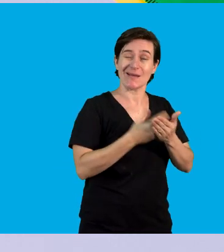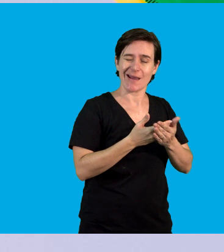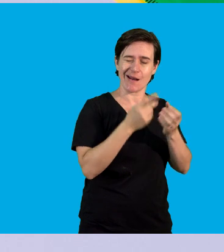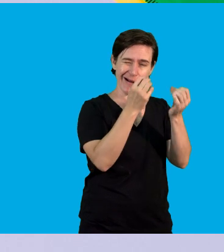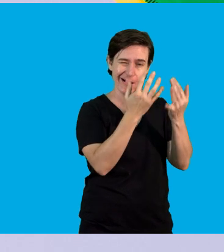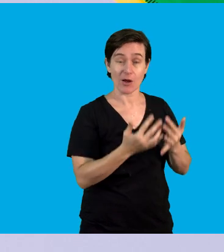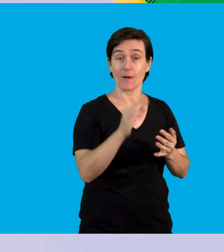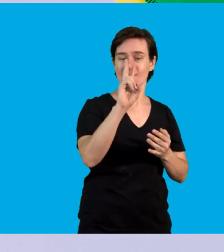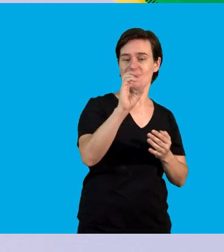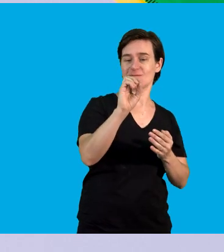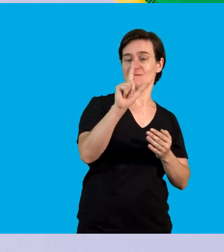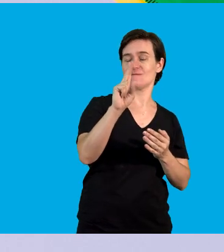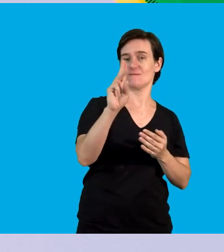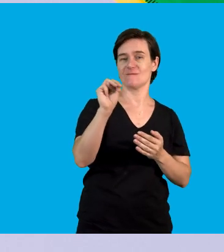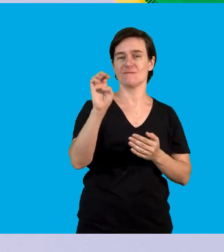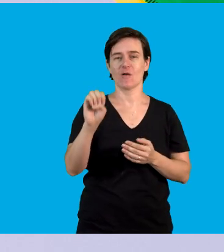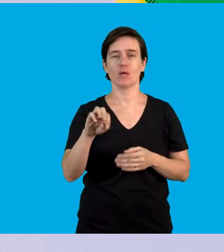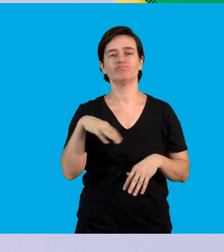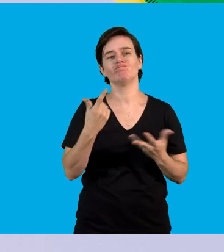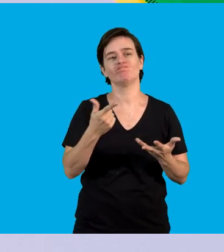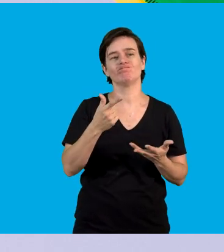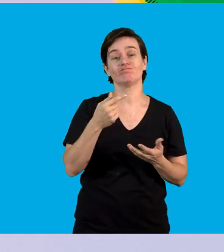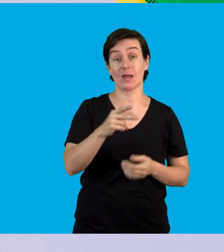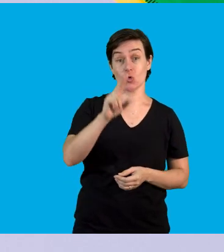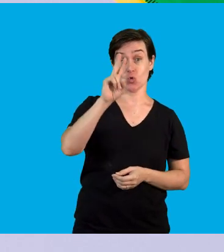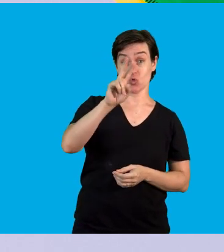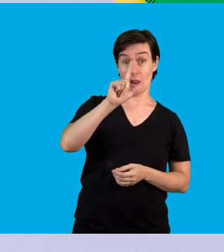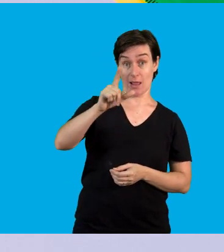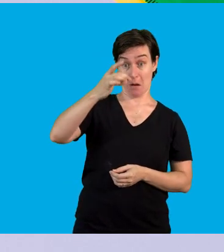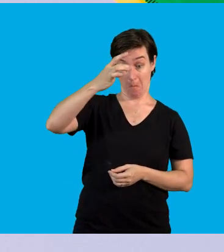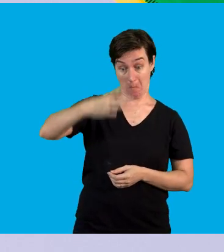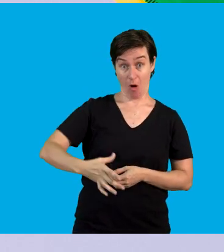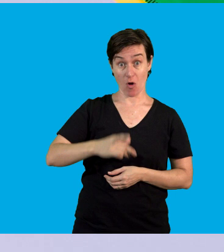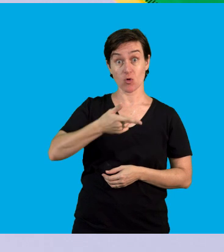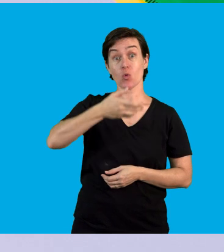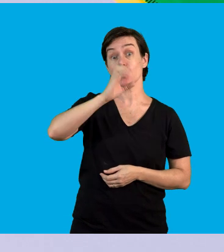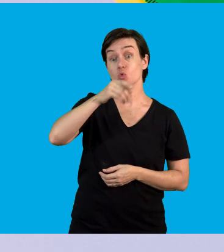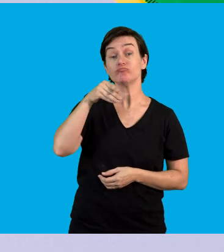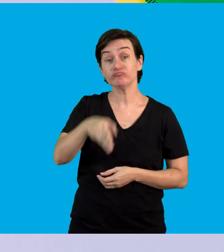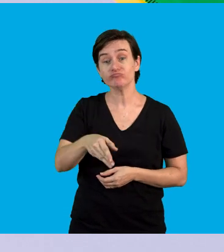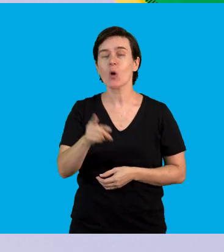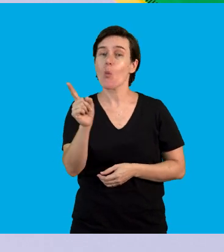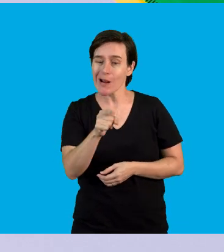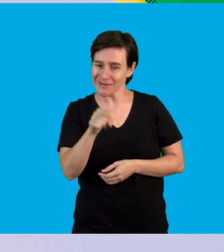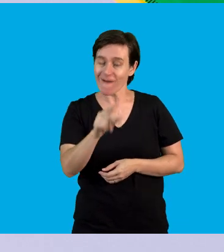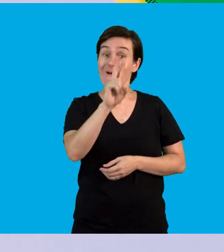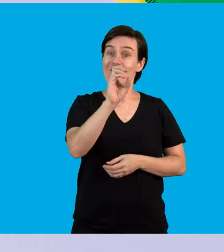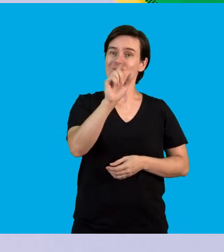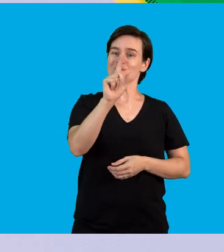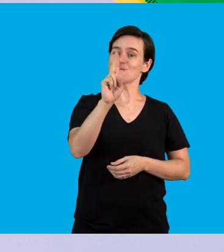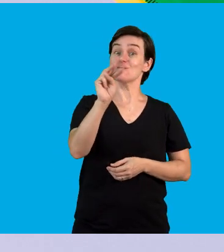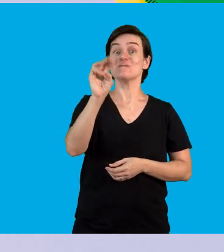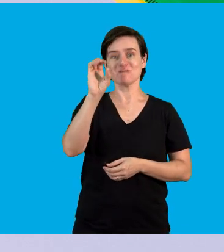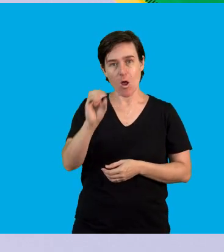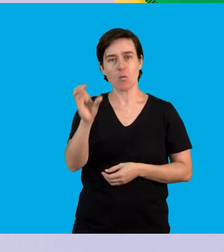volume? Yes, the amount of cool drink in the 2-liter bottle is actually the volume of the cool